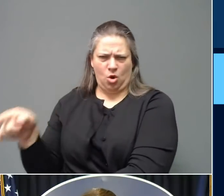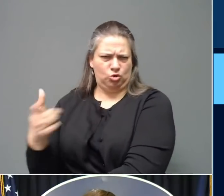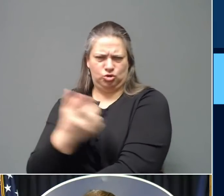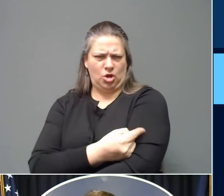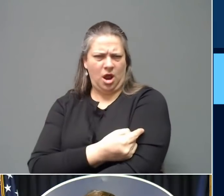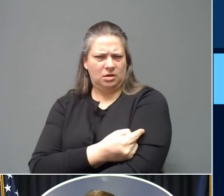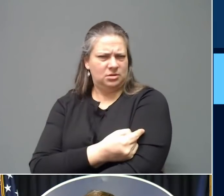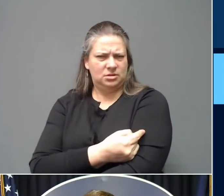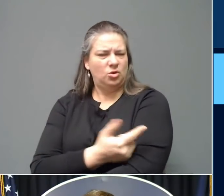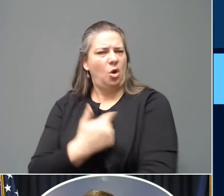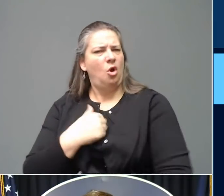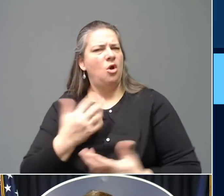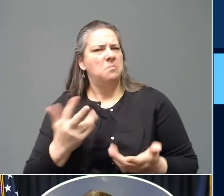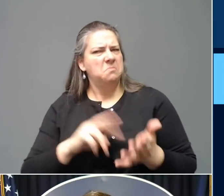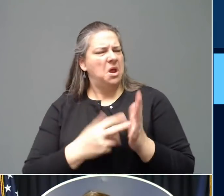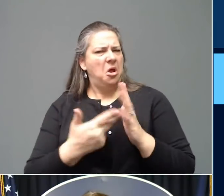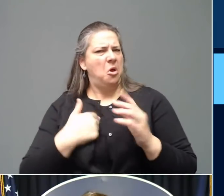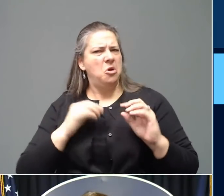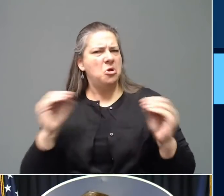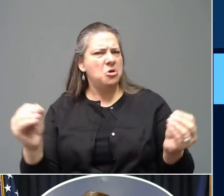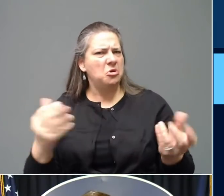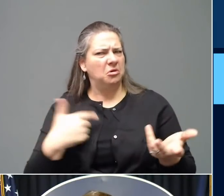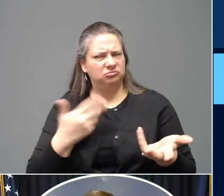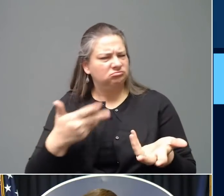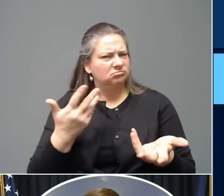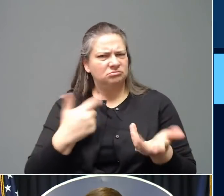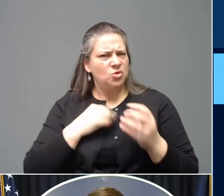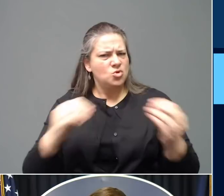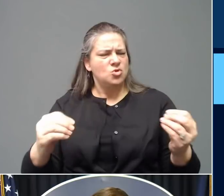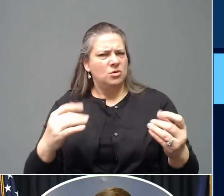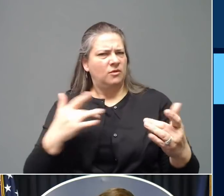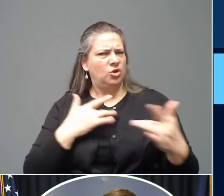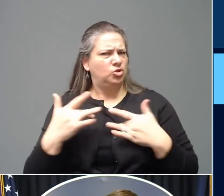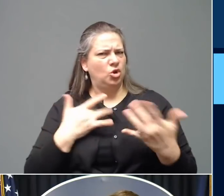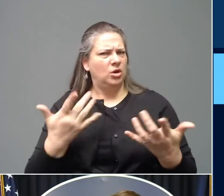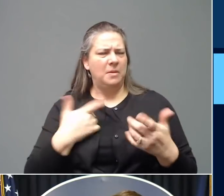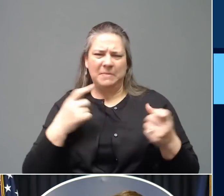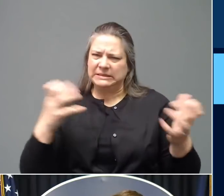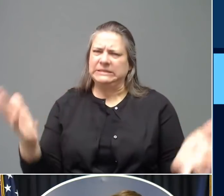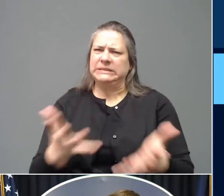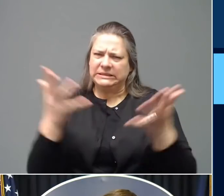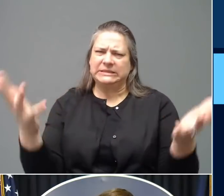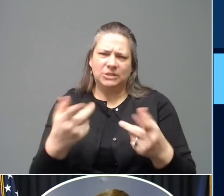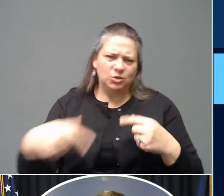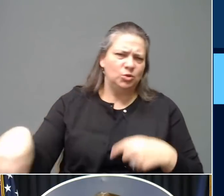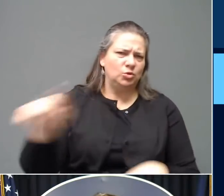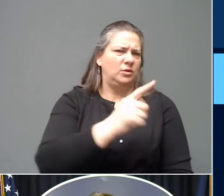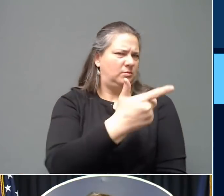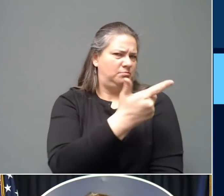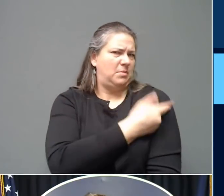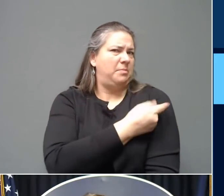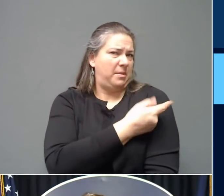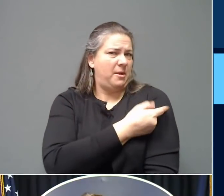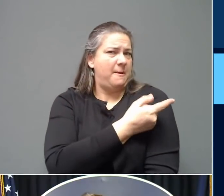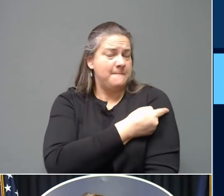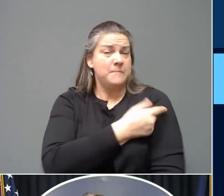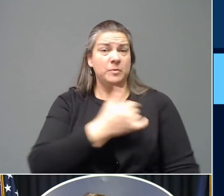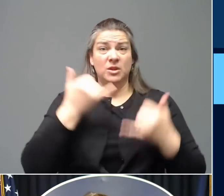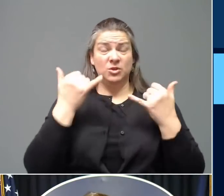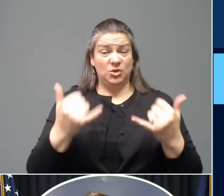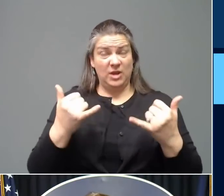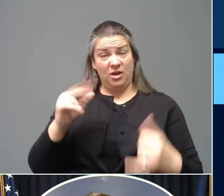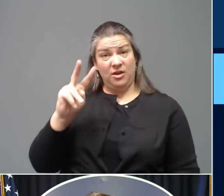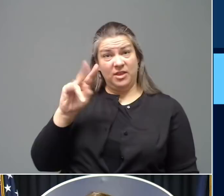hesitancy that we're going to have to push through. Again, it is now so prevalent, this virus, that the White House